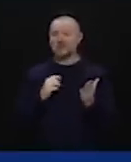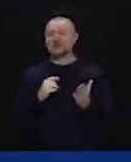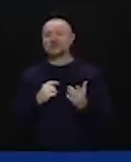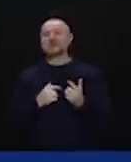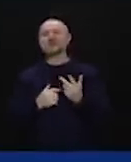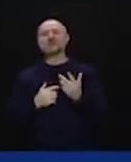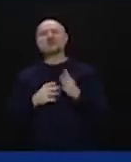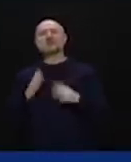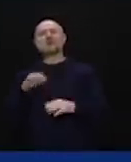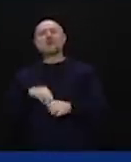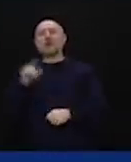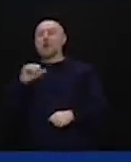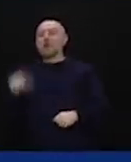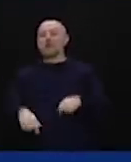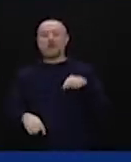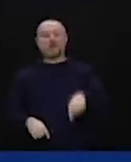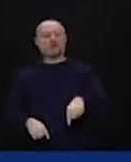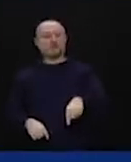A-L-B-A-N-Y.